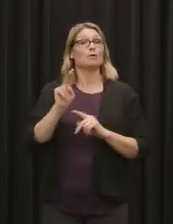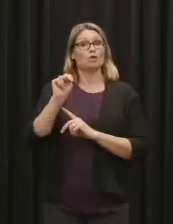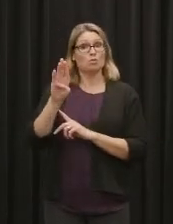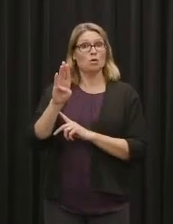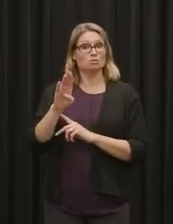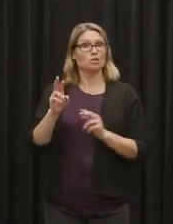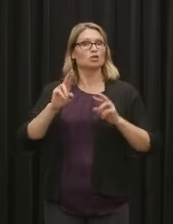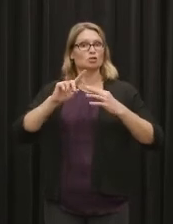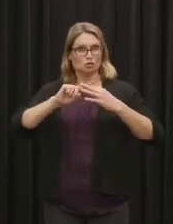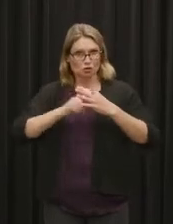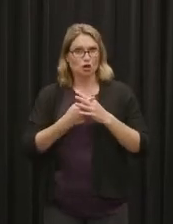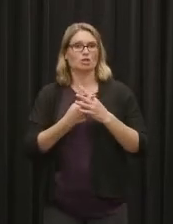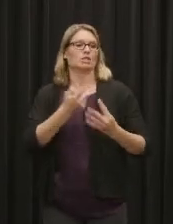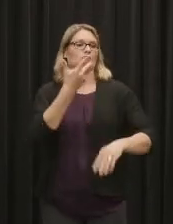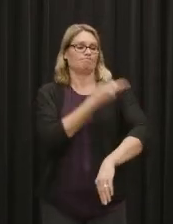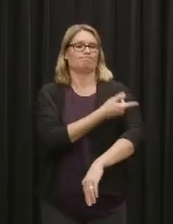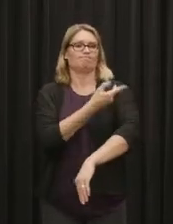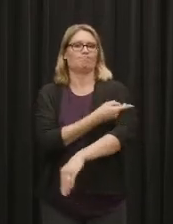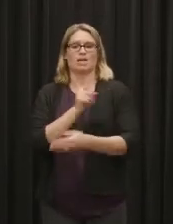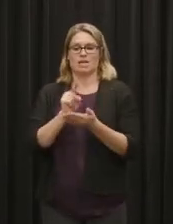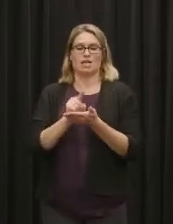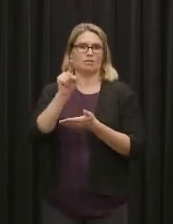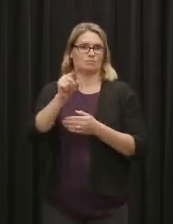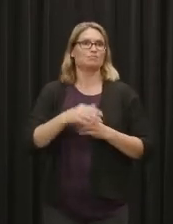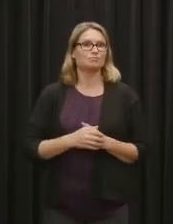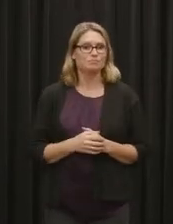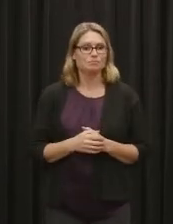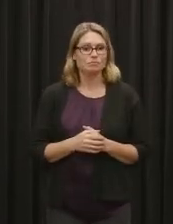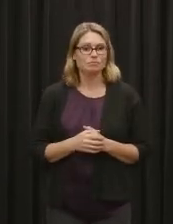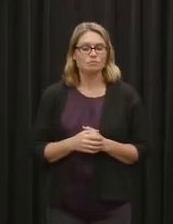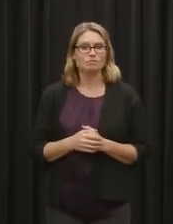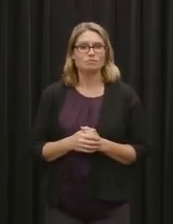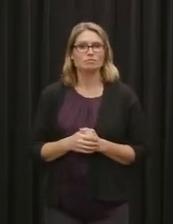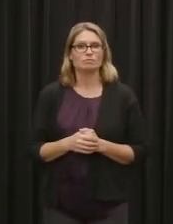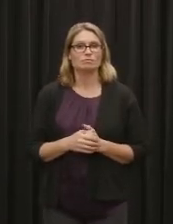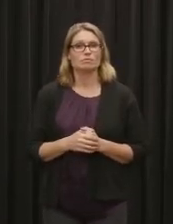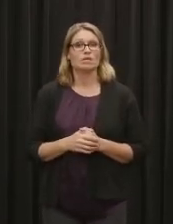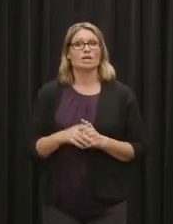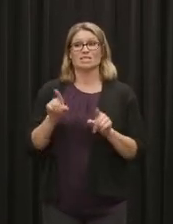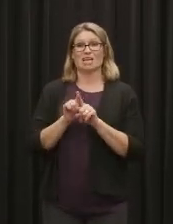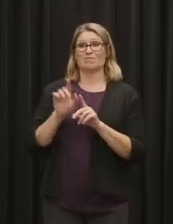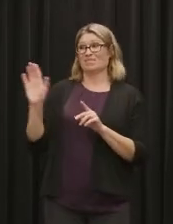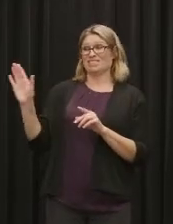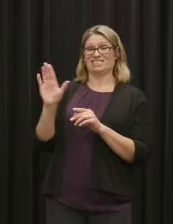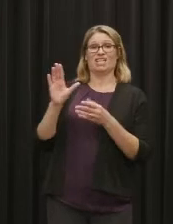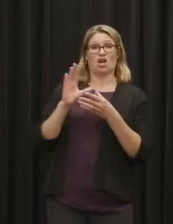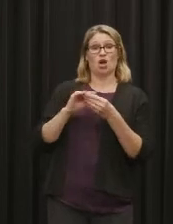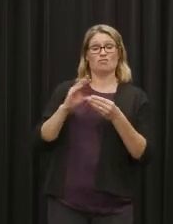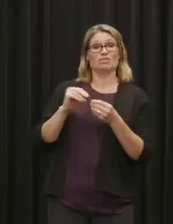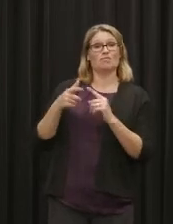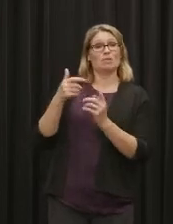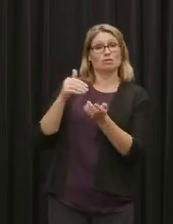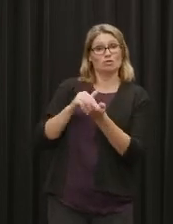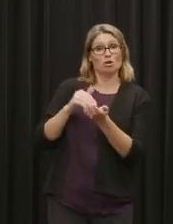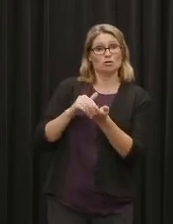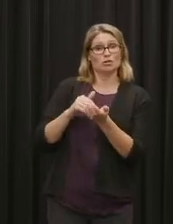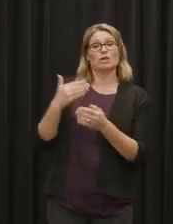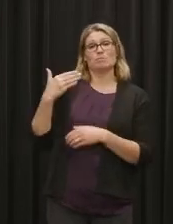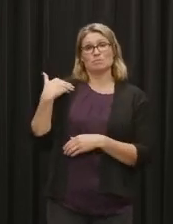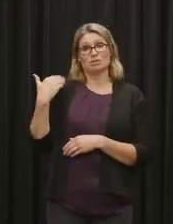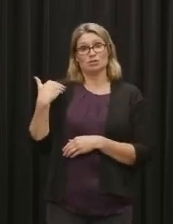get immunized against COVID. Now, as was referenced in previous comments, and as we learned